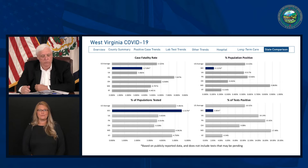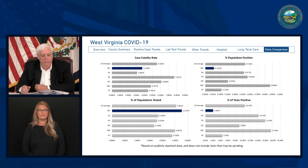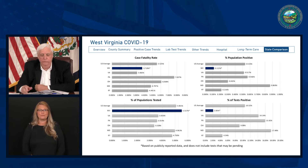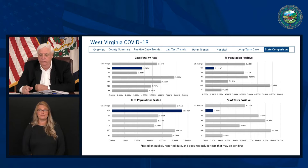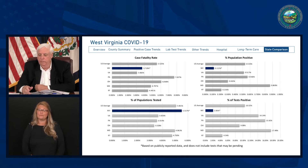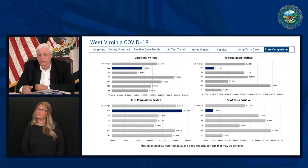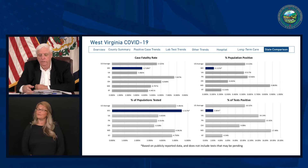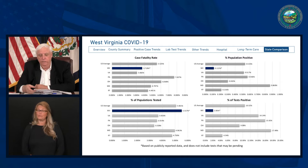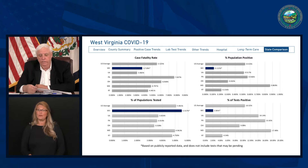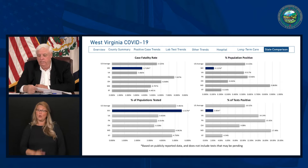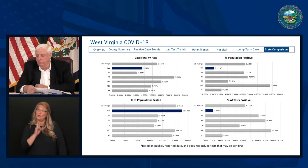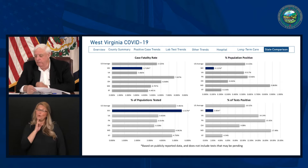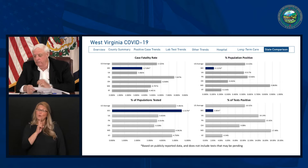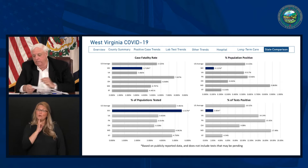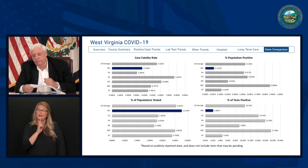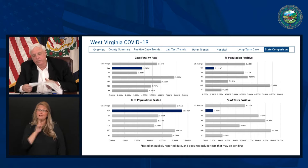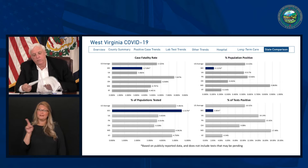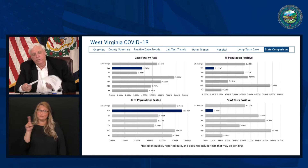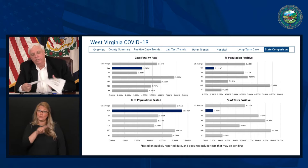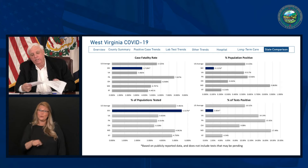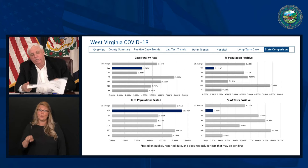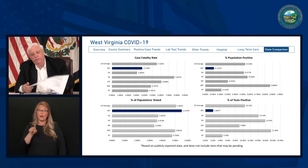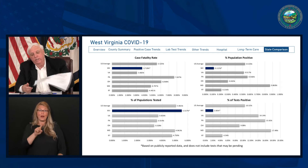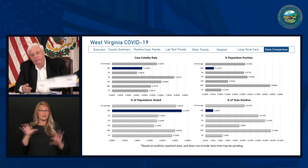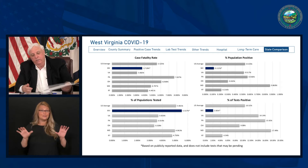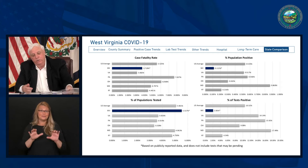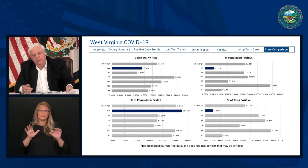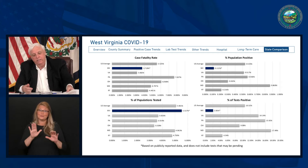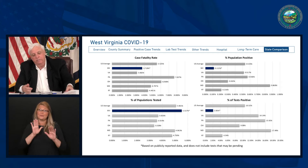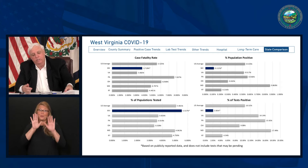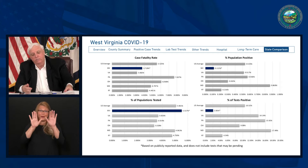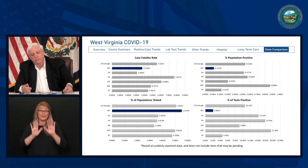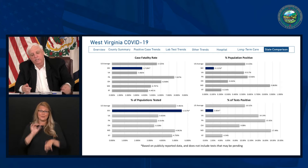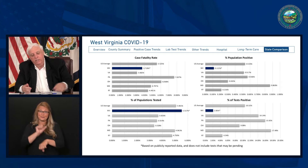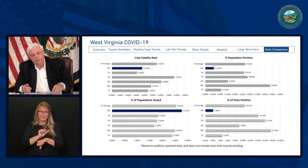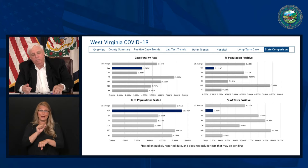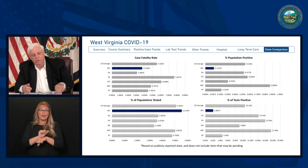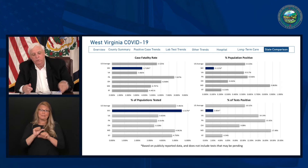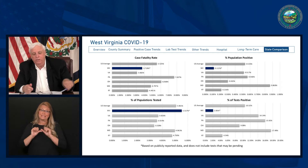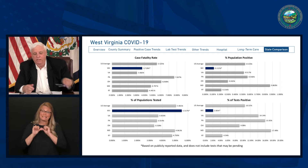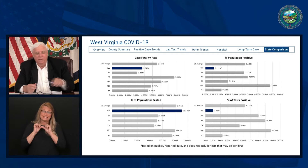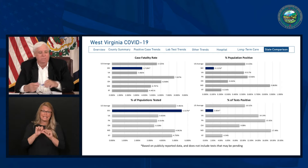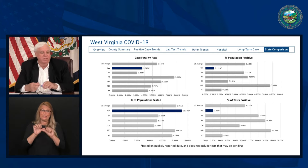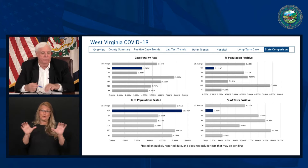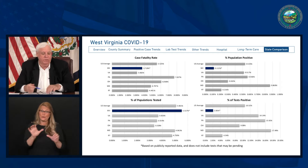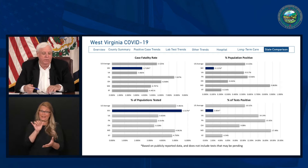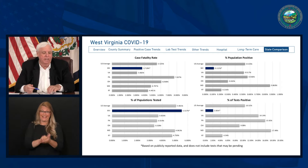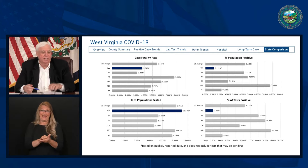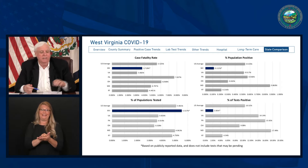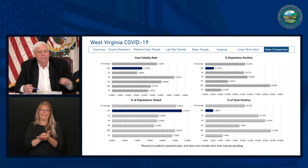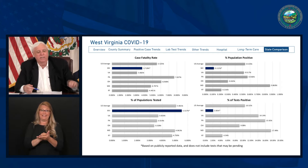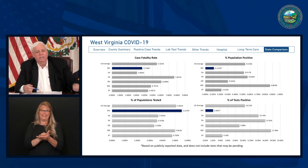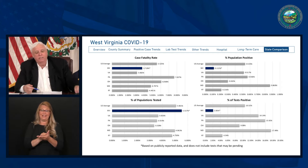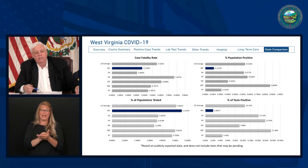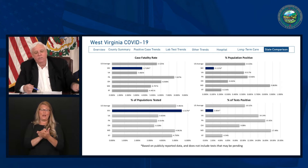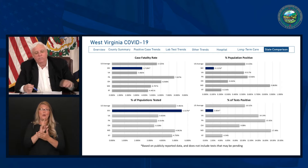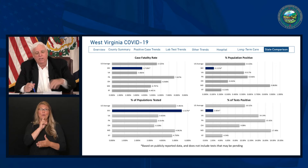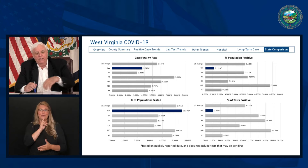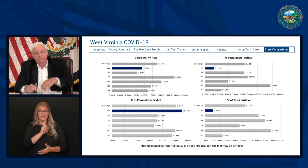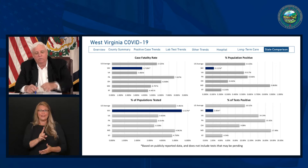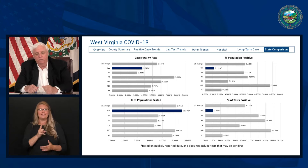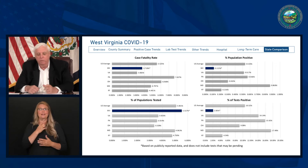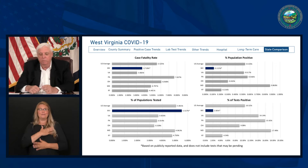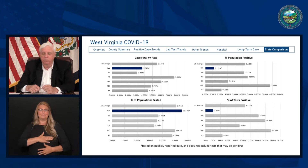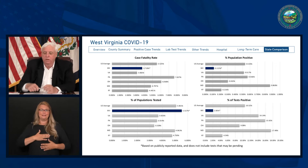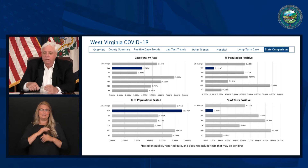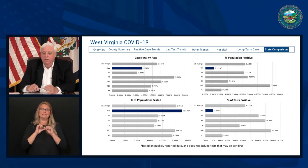Absolutely, West Virginia, you continue to just do it, and so just keep doing it. For crying out loud, you've got